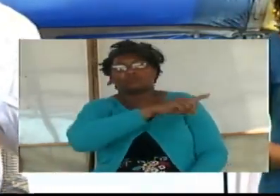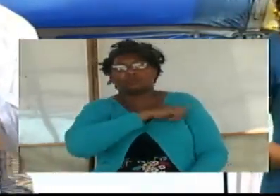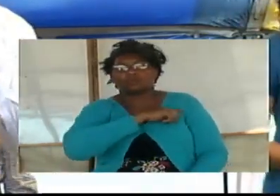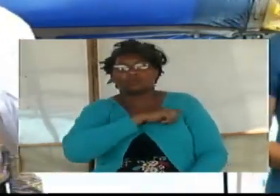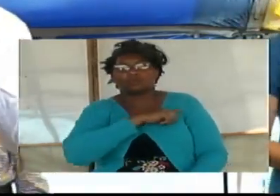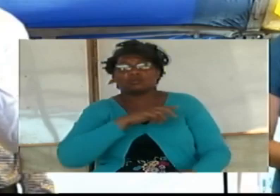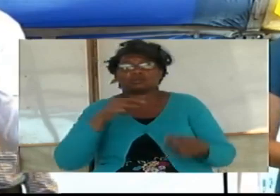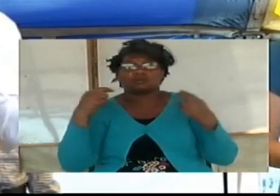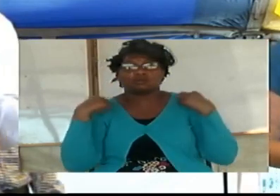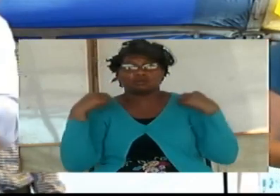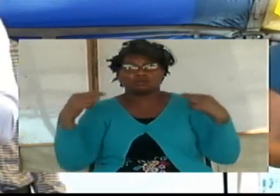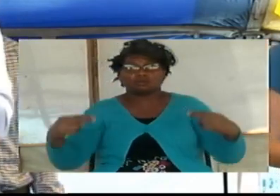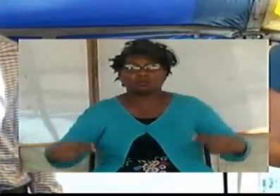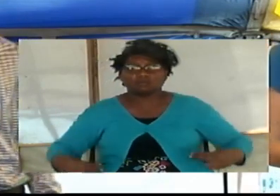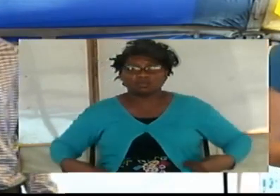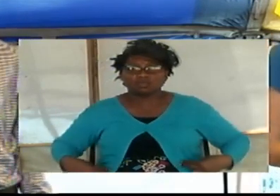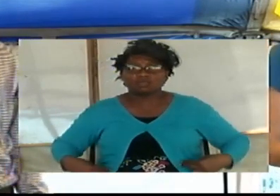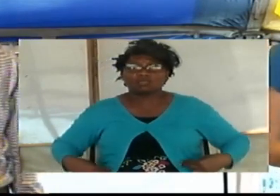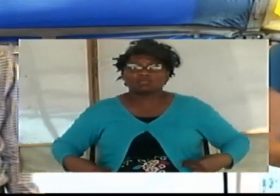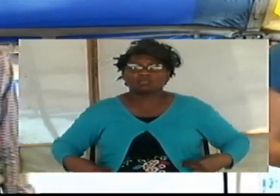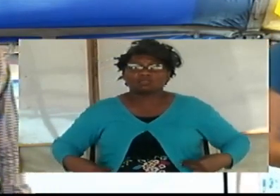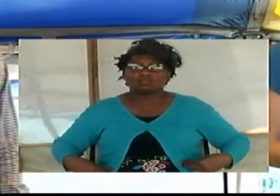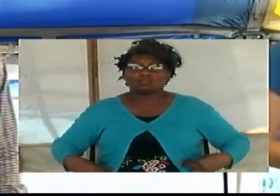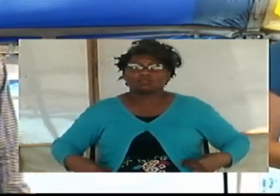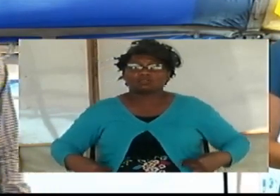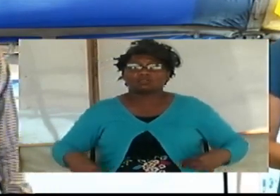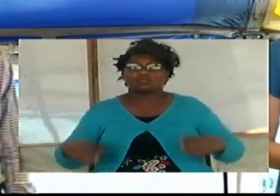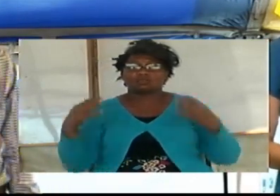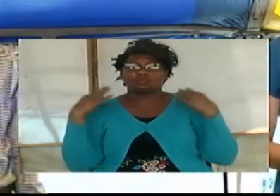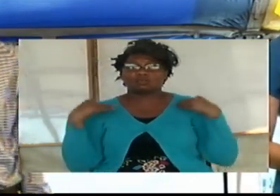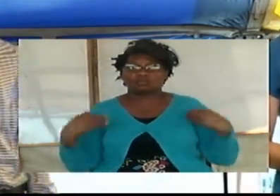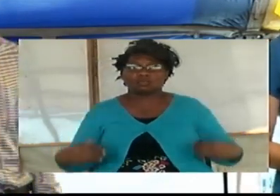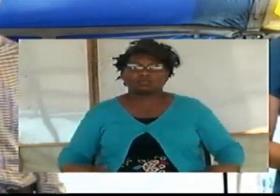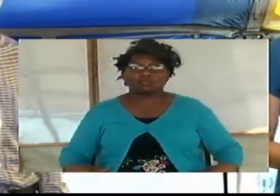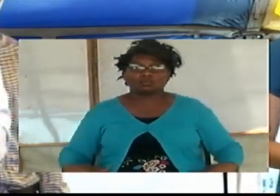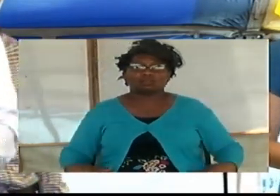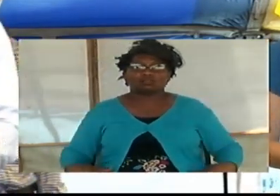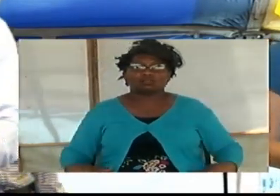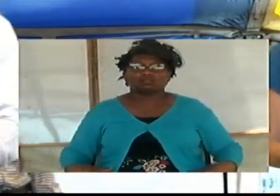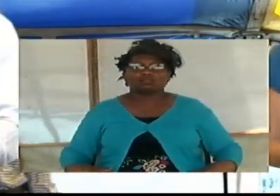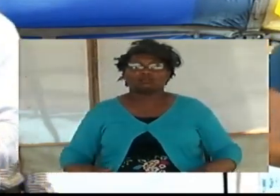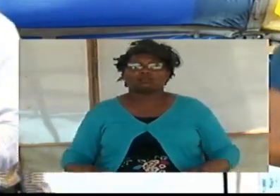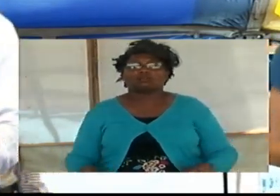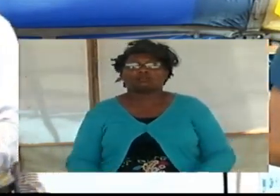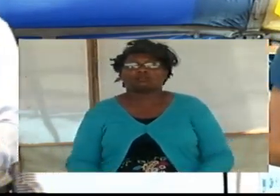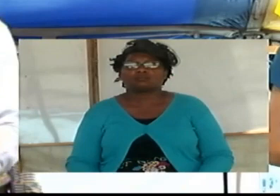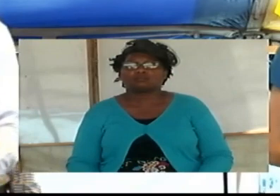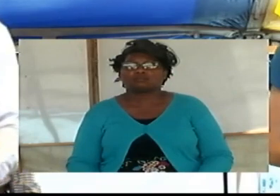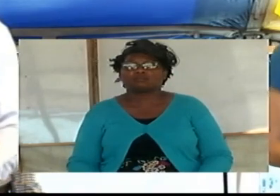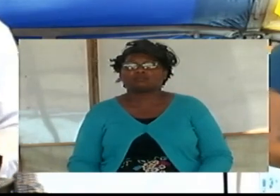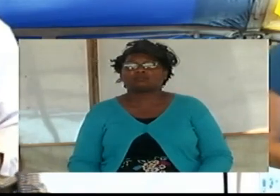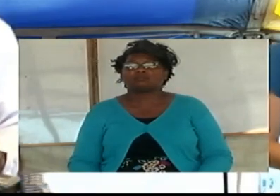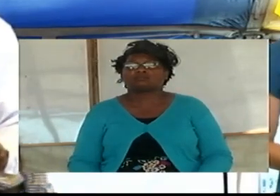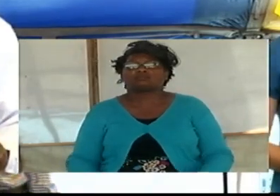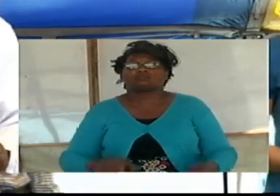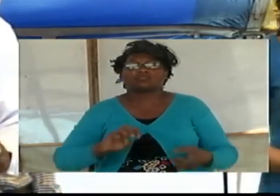been impacted by this coronavirus which is spreading all over the